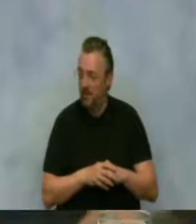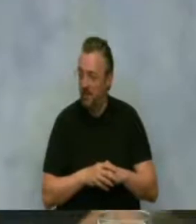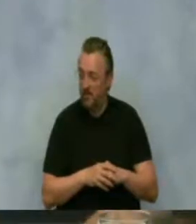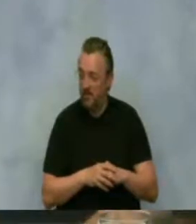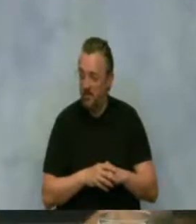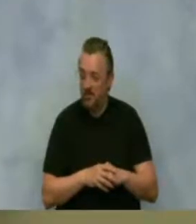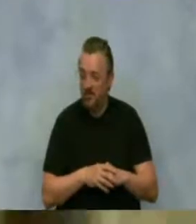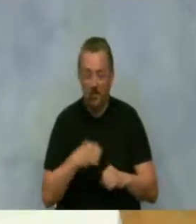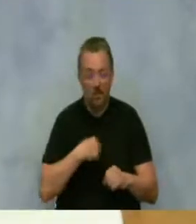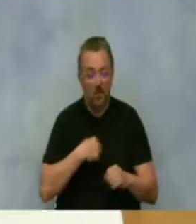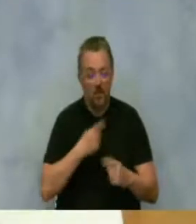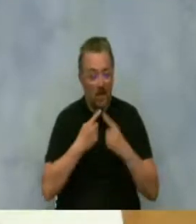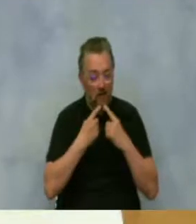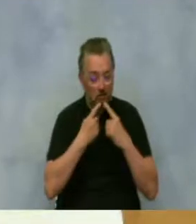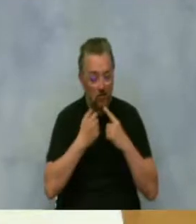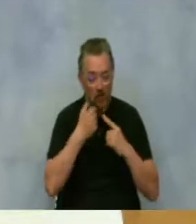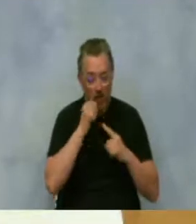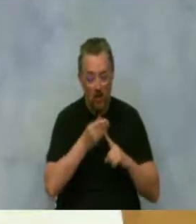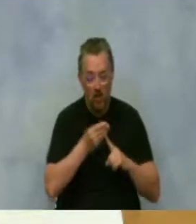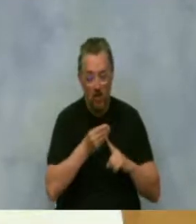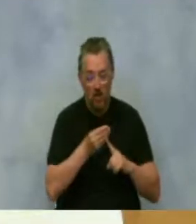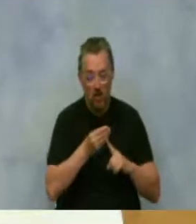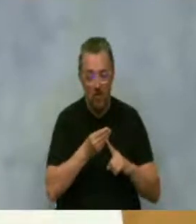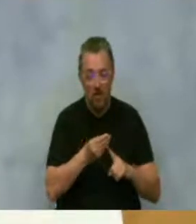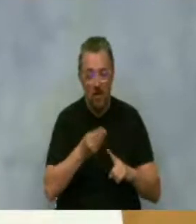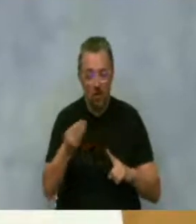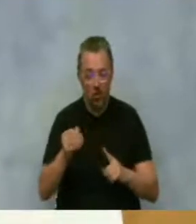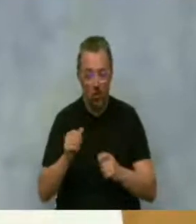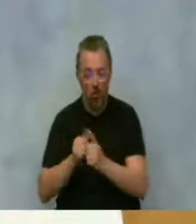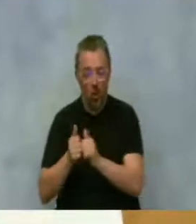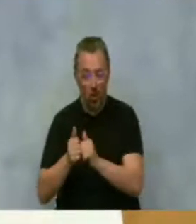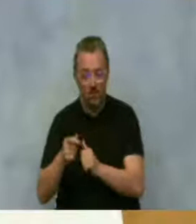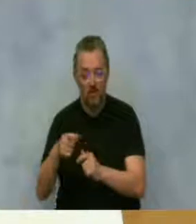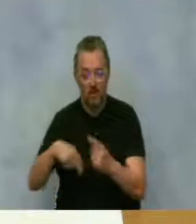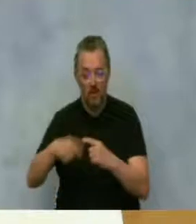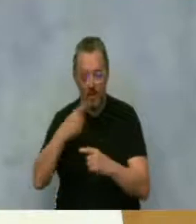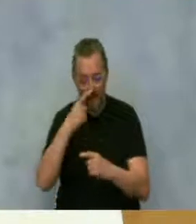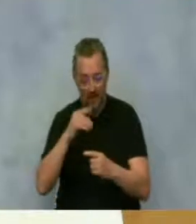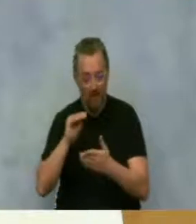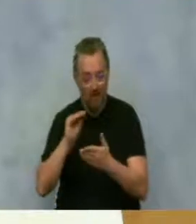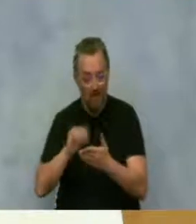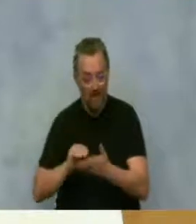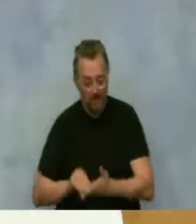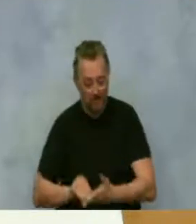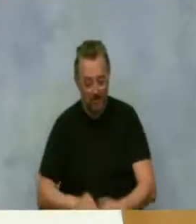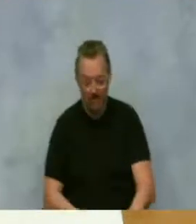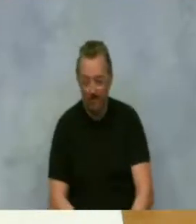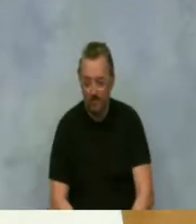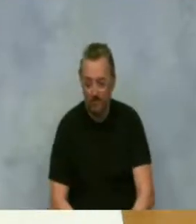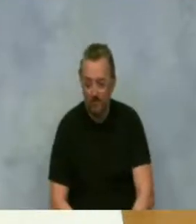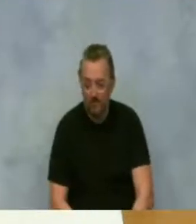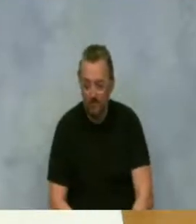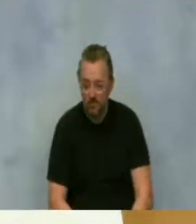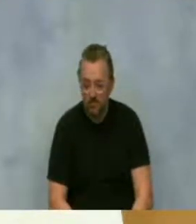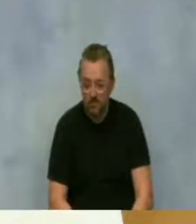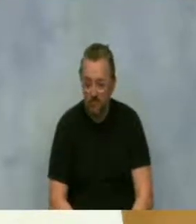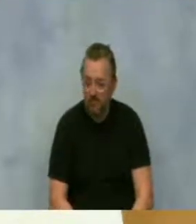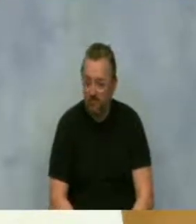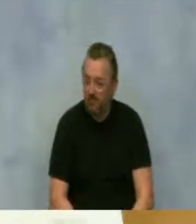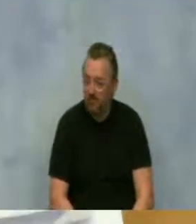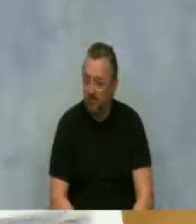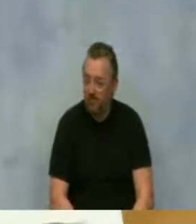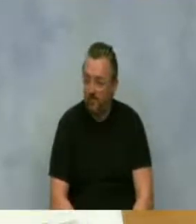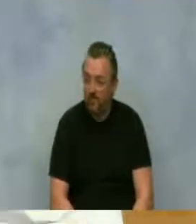I'll pass that information to our colleagues so that they can minute the amendment. Okay, thanks. So,